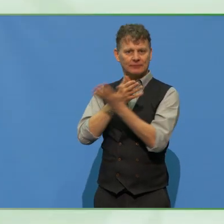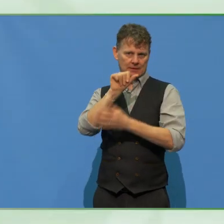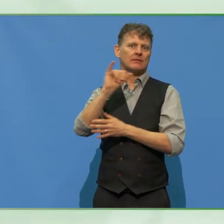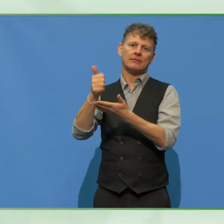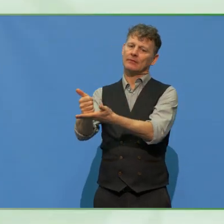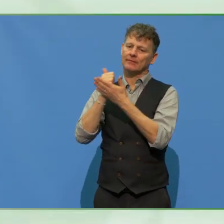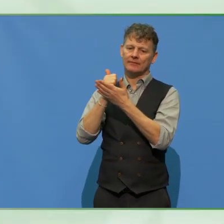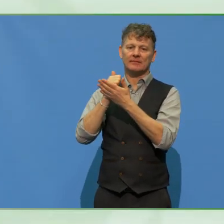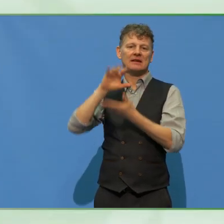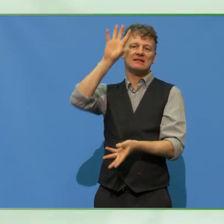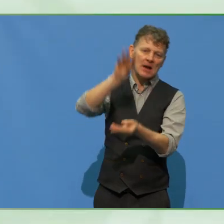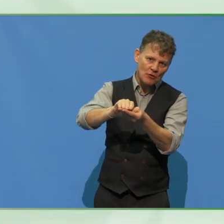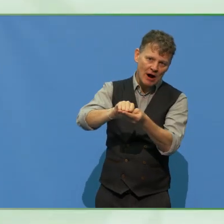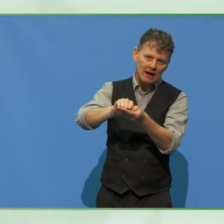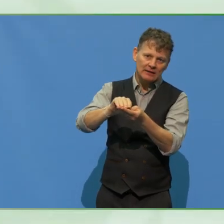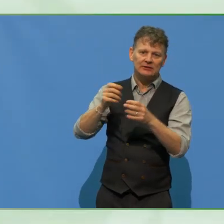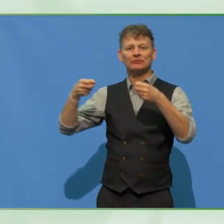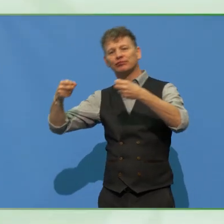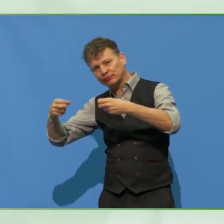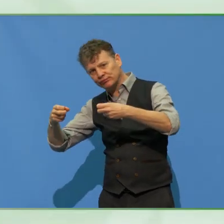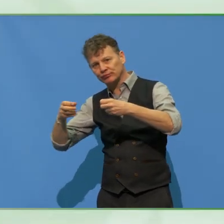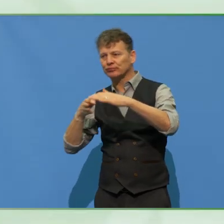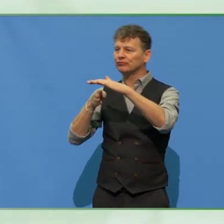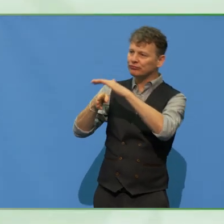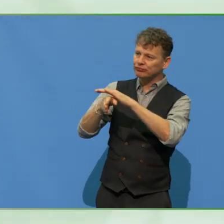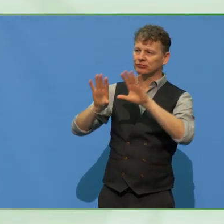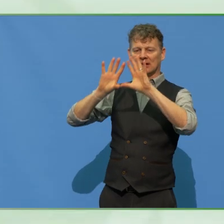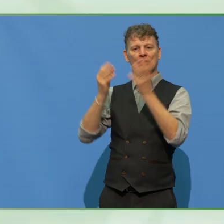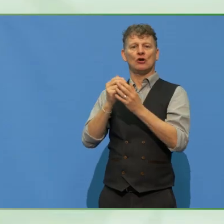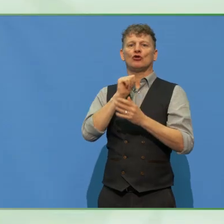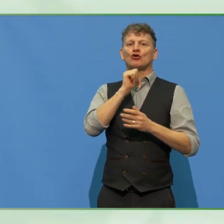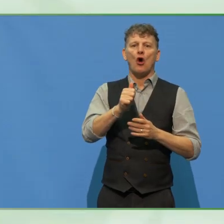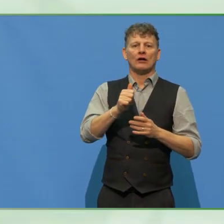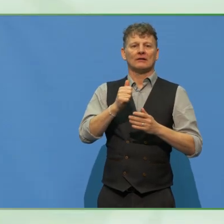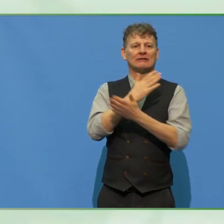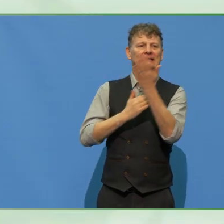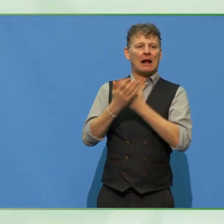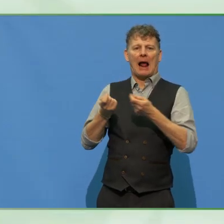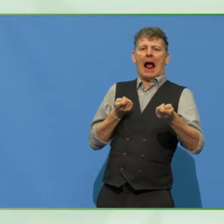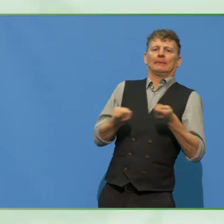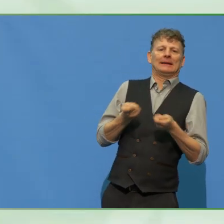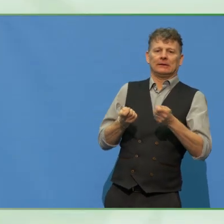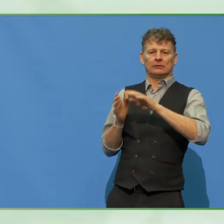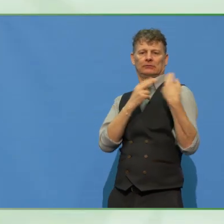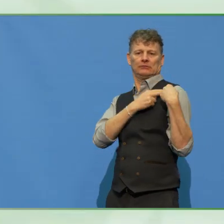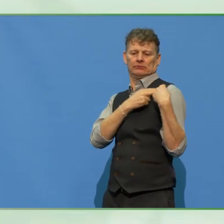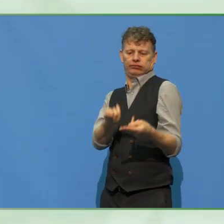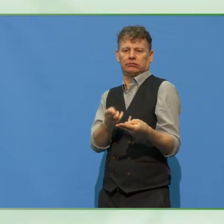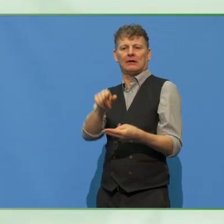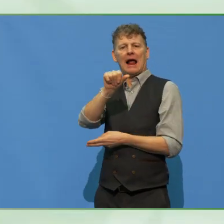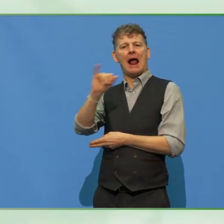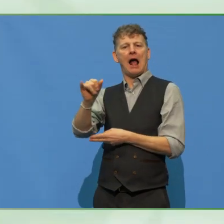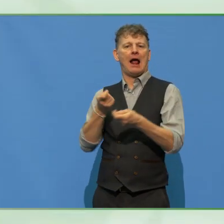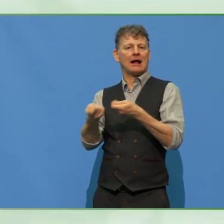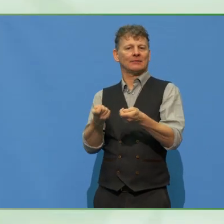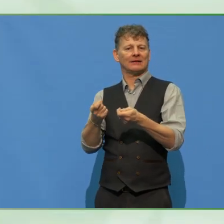will summarize, so that you can think and be present and not have to be doing admin on the side in order to be relevant, has been so